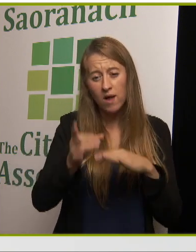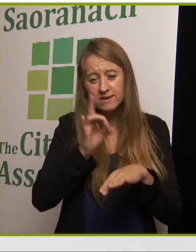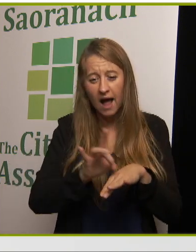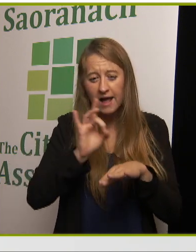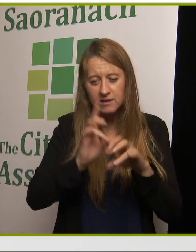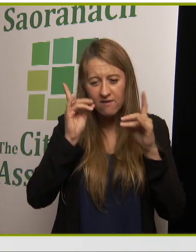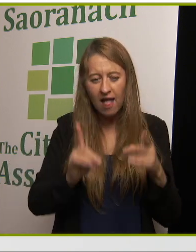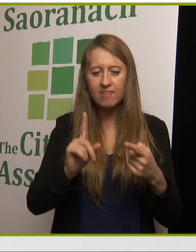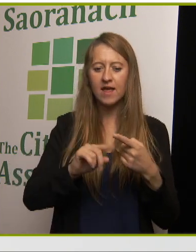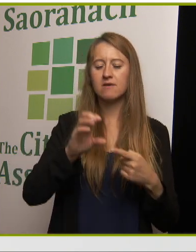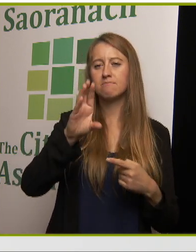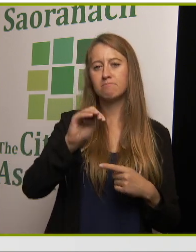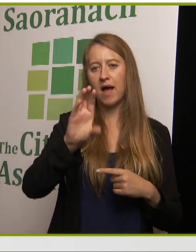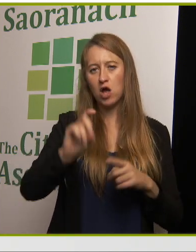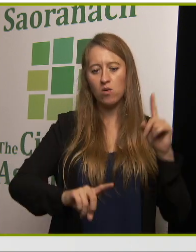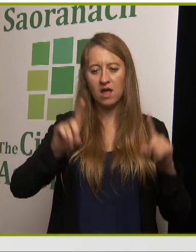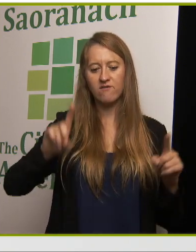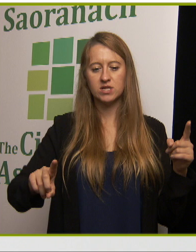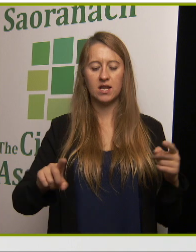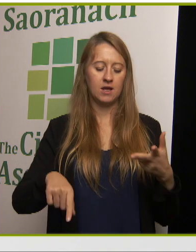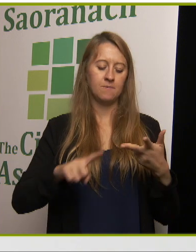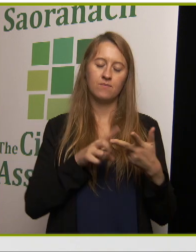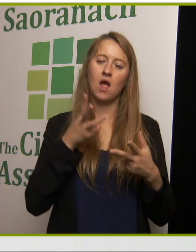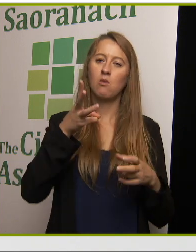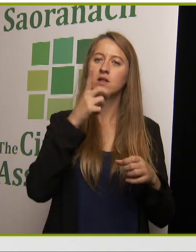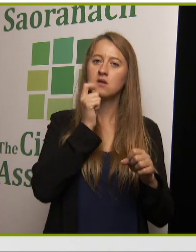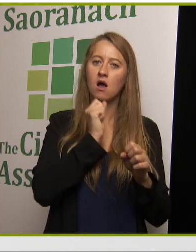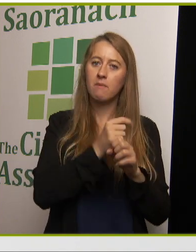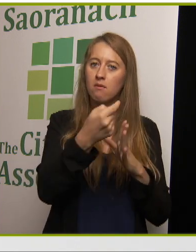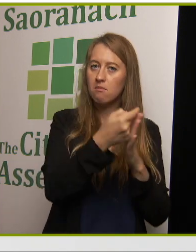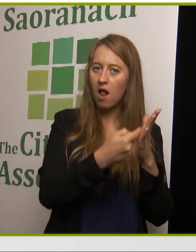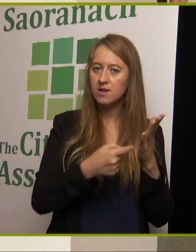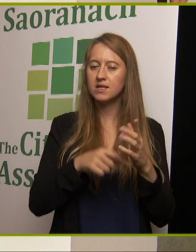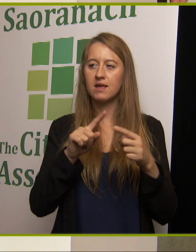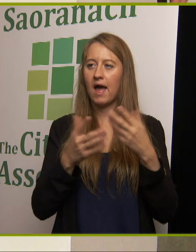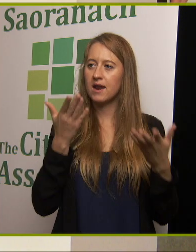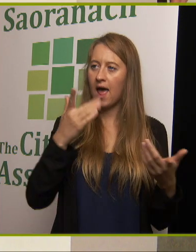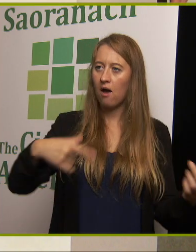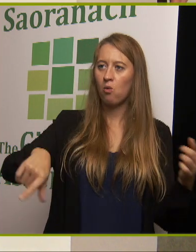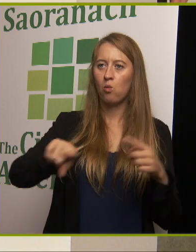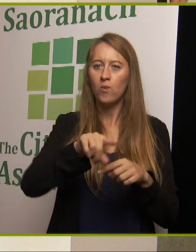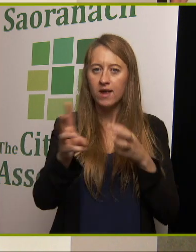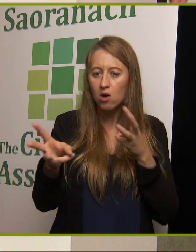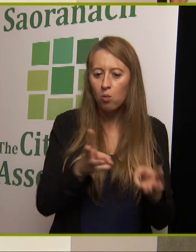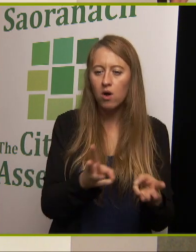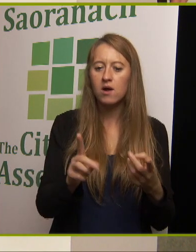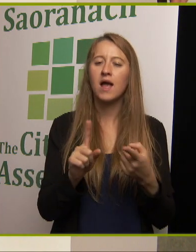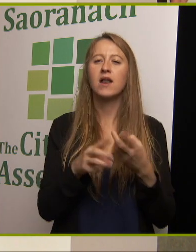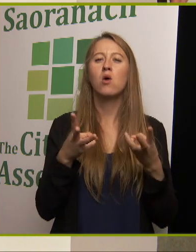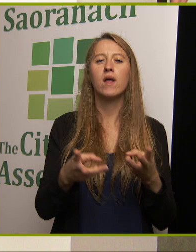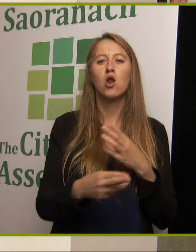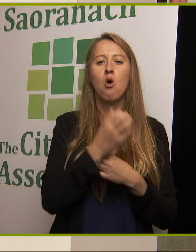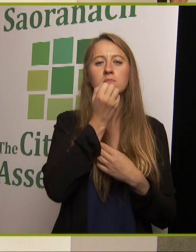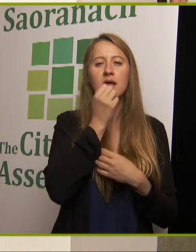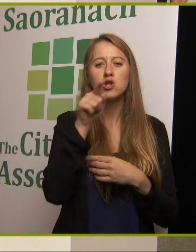Maybe touch on some of the policy tools, some of the ways we work, and update you on the work we're doing on this new law to create